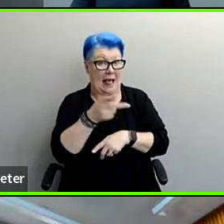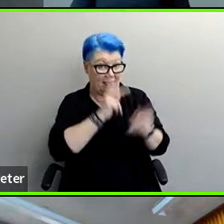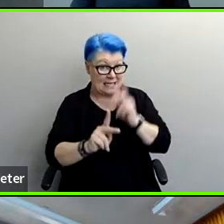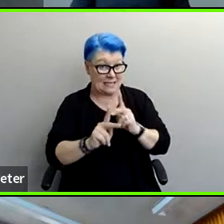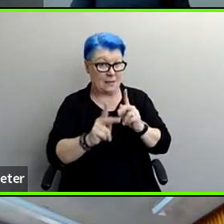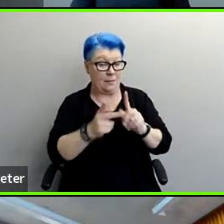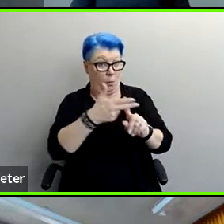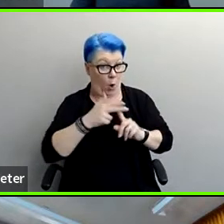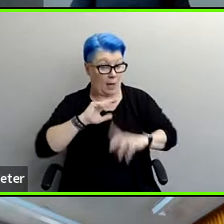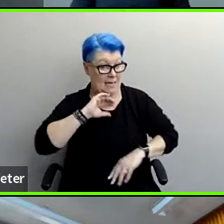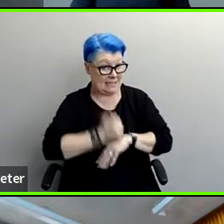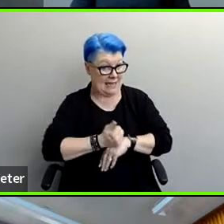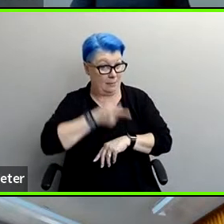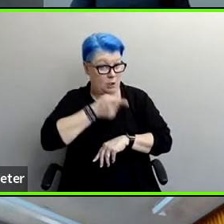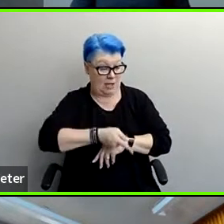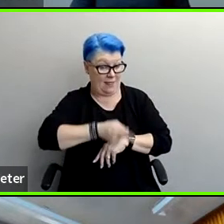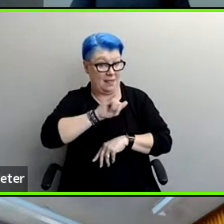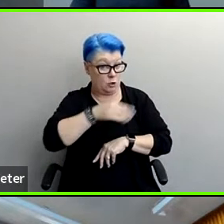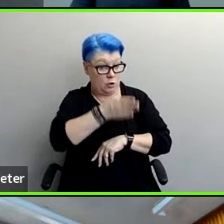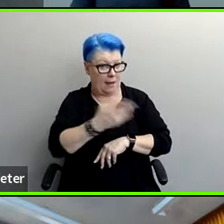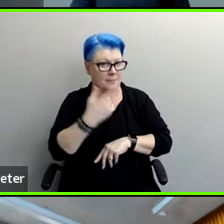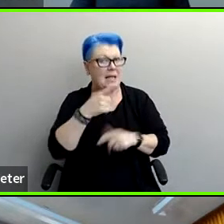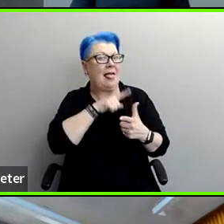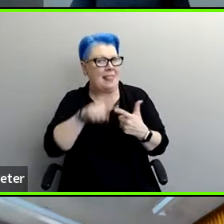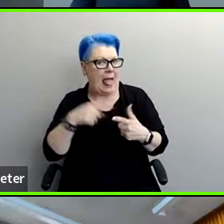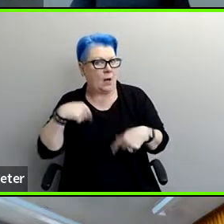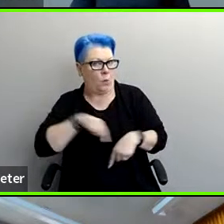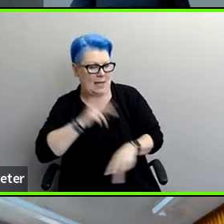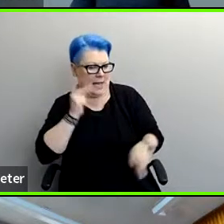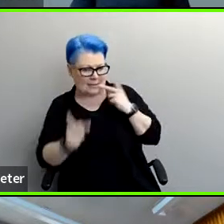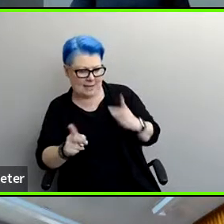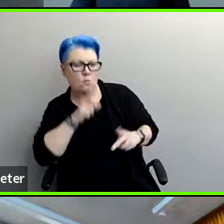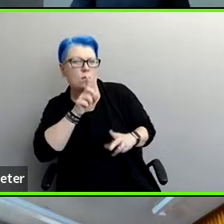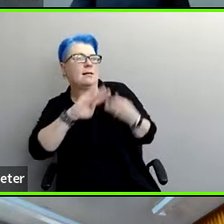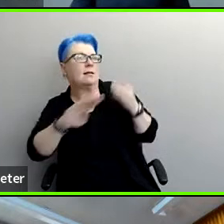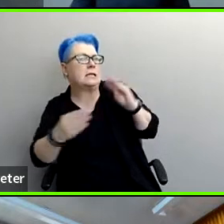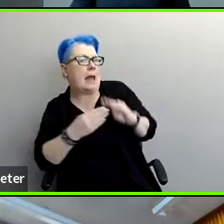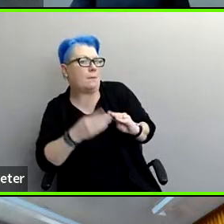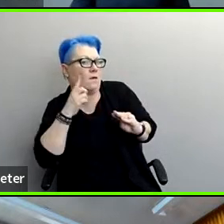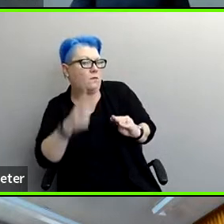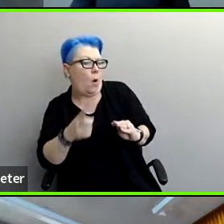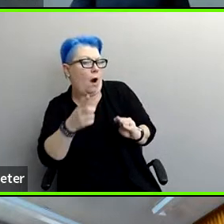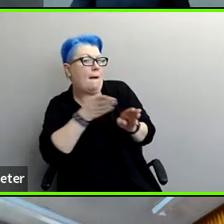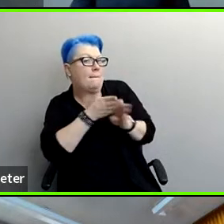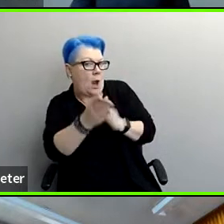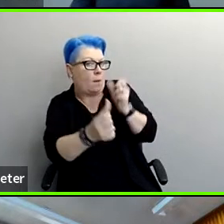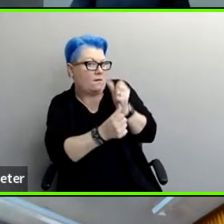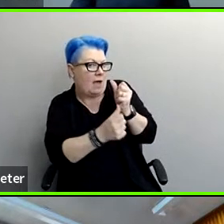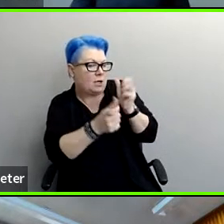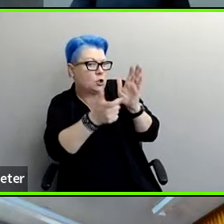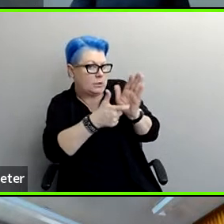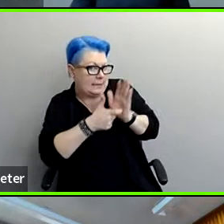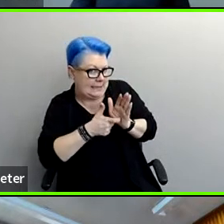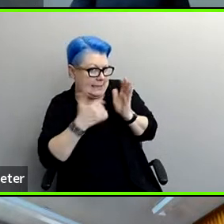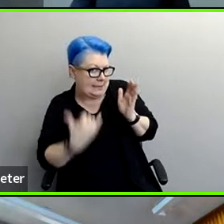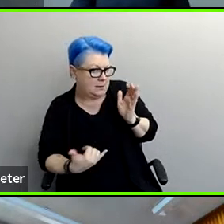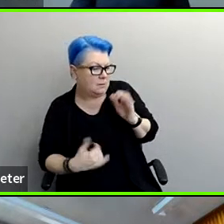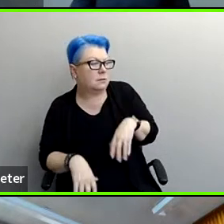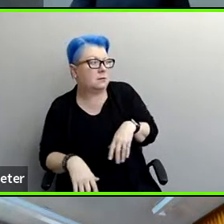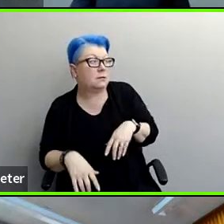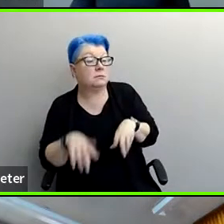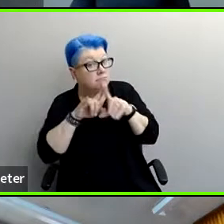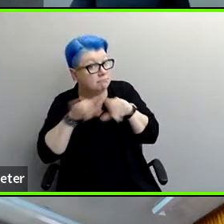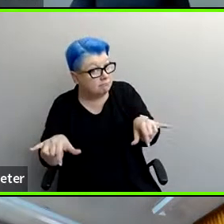these positions, it's going to allow us to then determine the true number for paraprofessional needs. At the same time, we